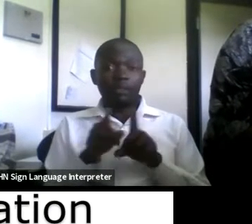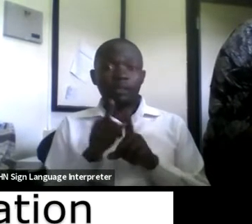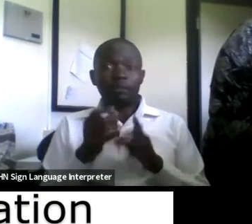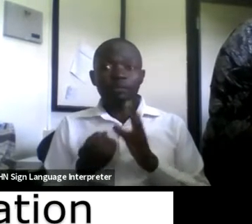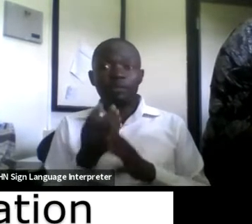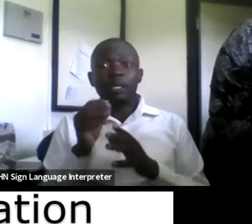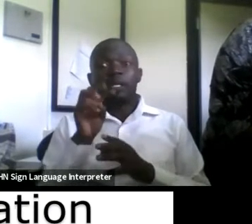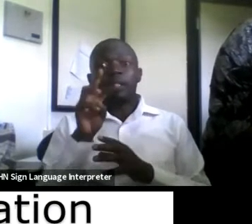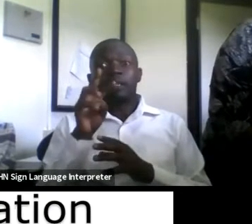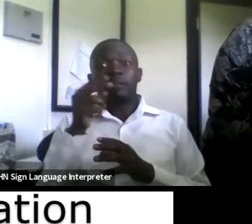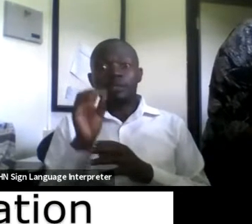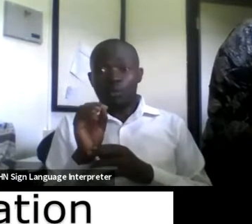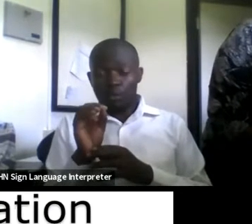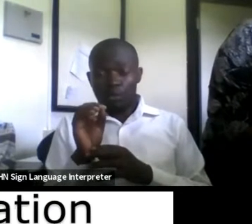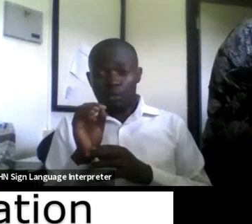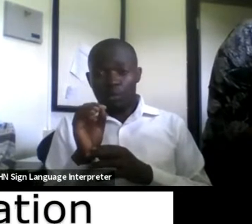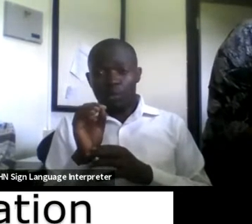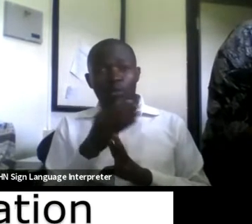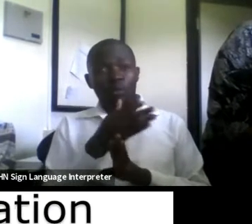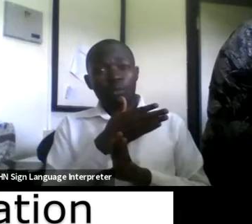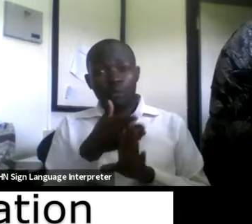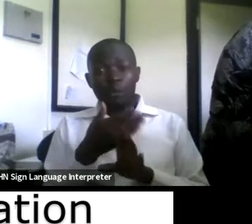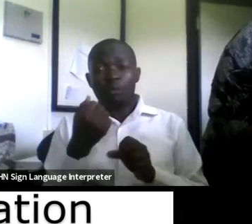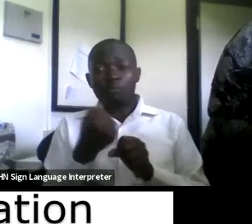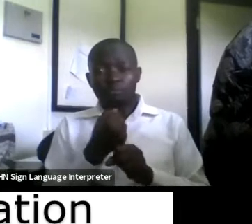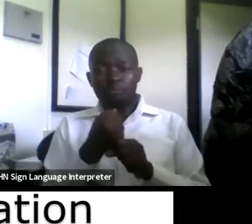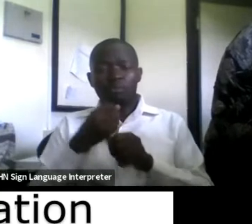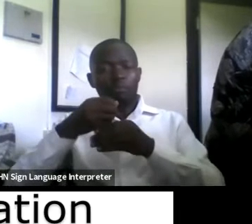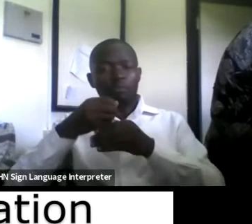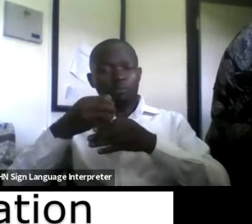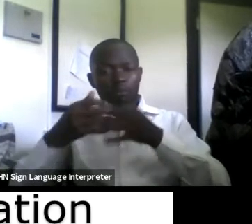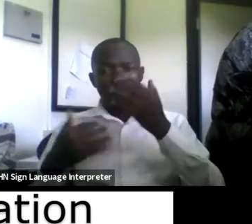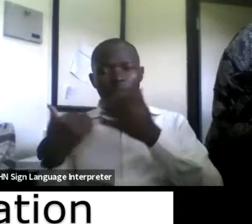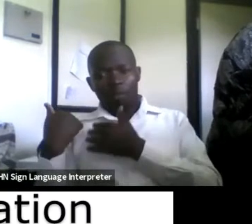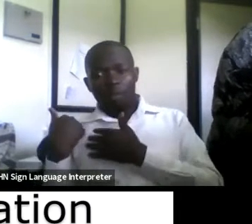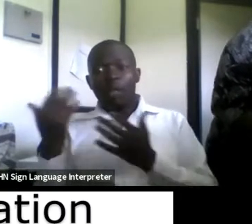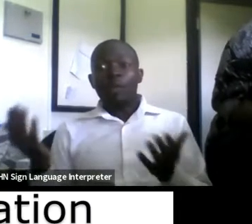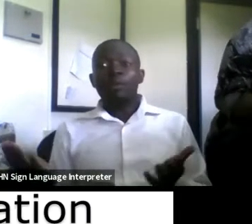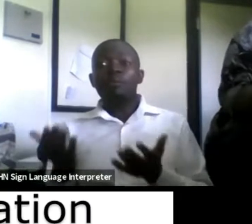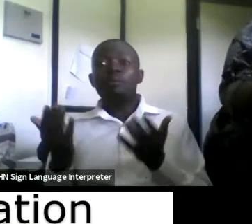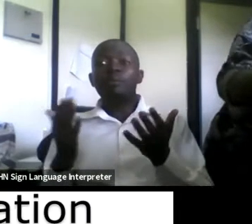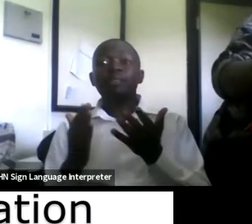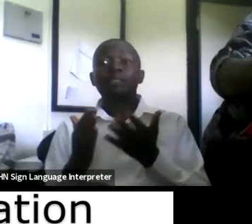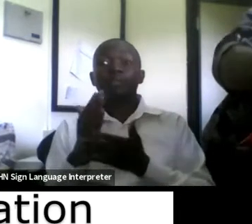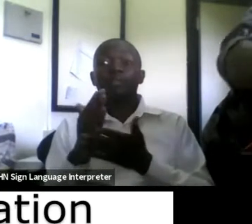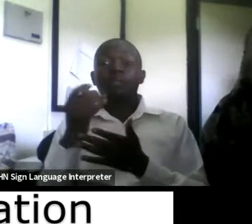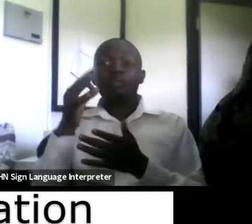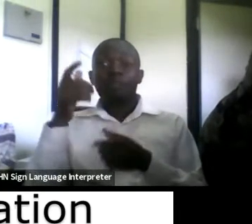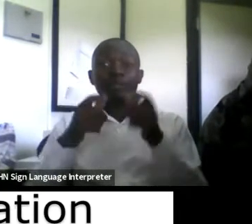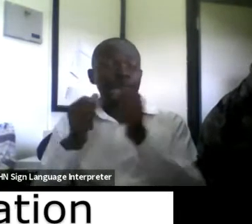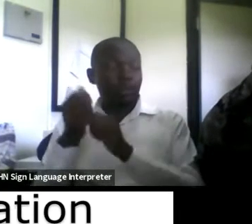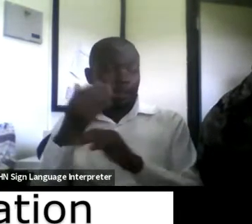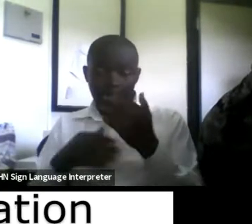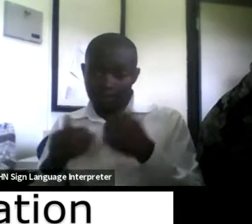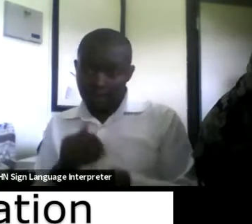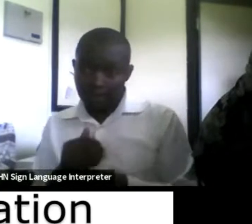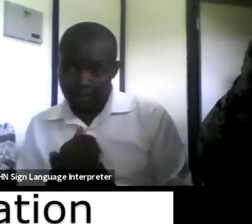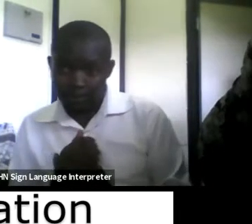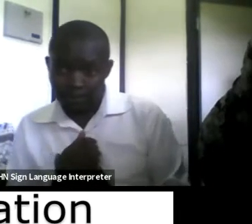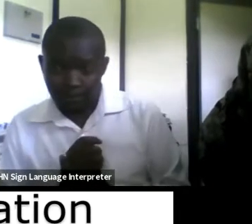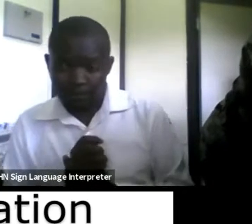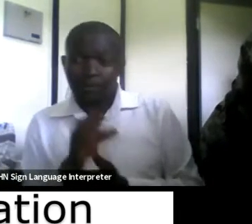WHO has been doing quite a lot of work to promote the rights of people with disabilities. So